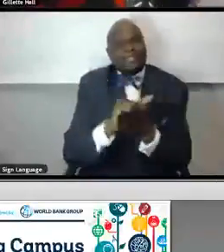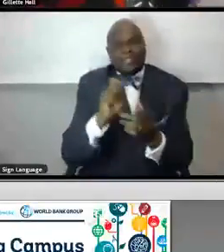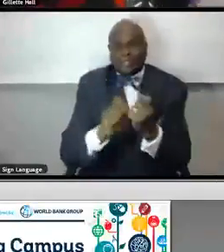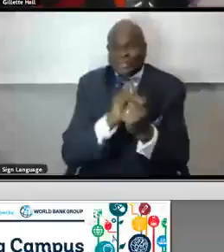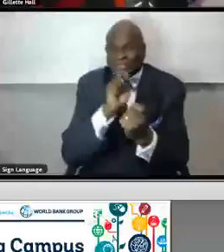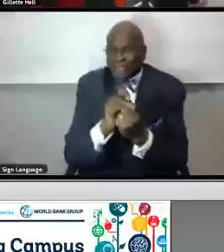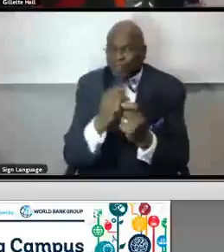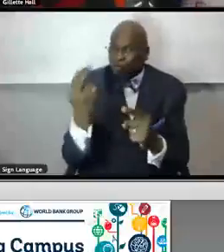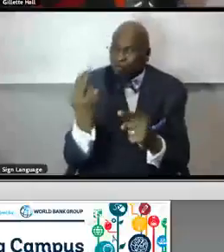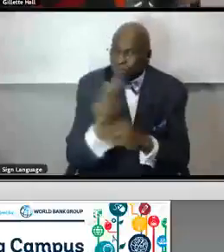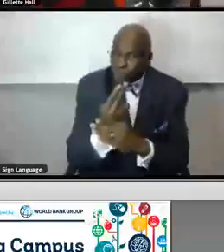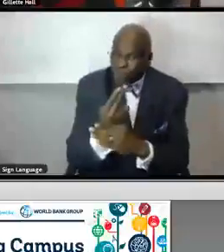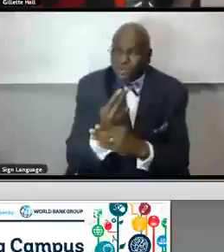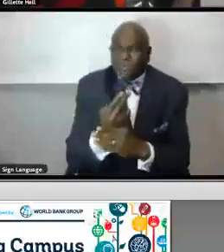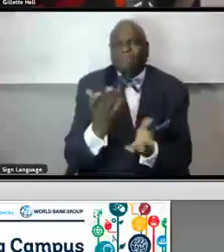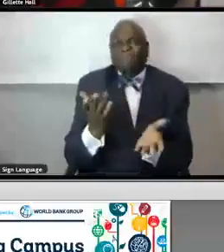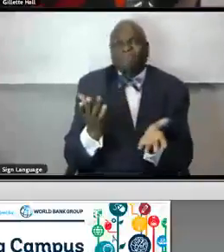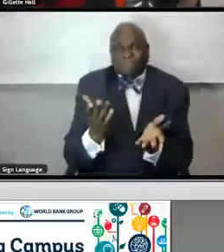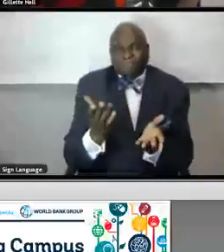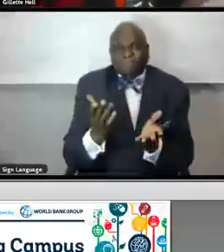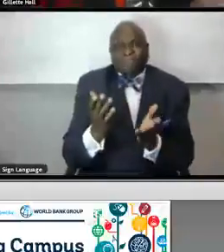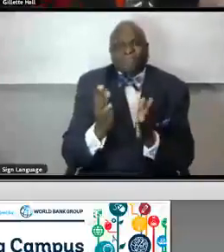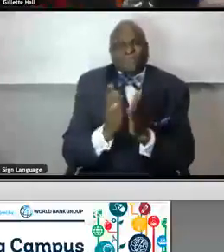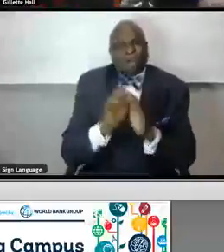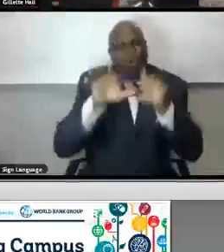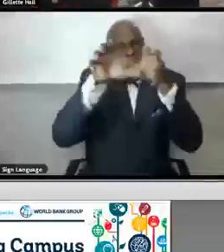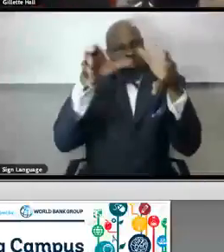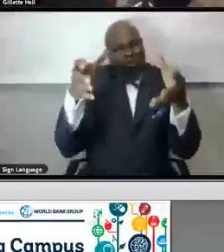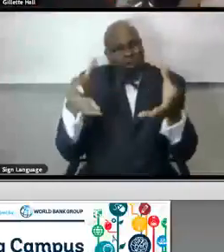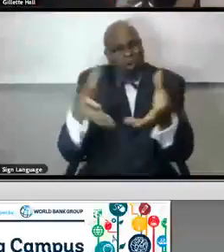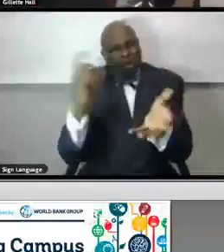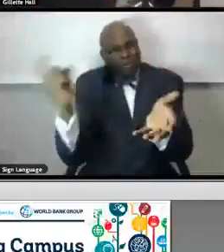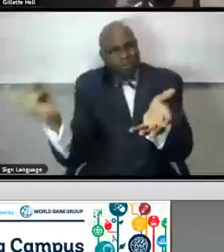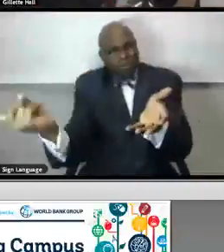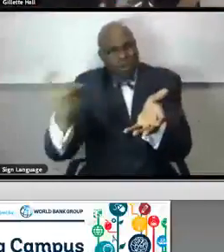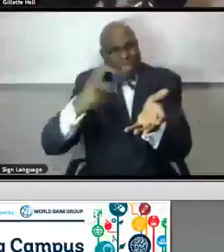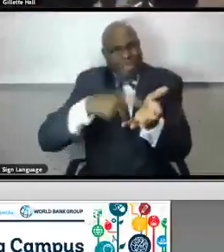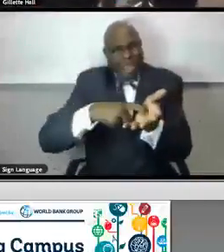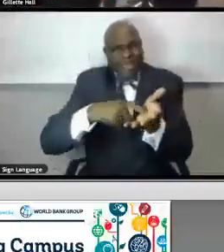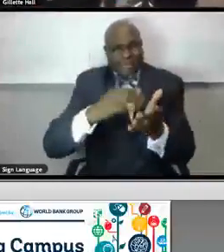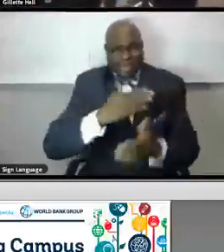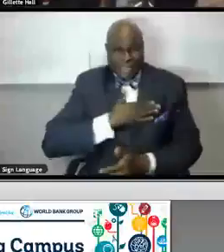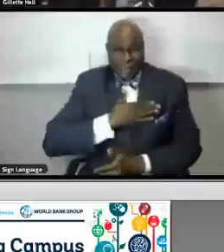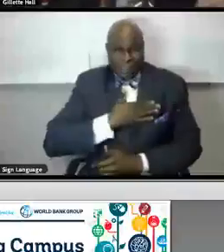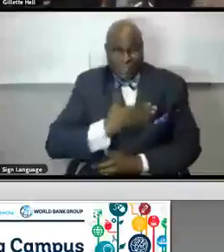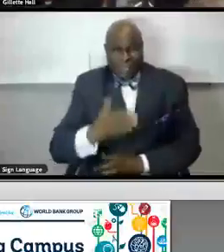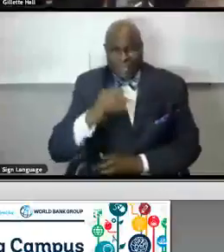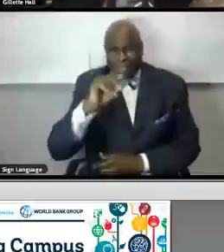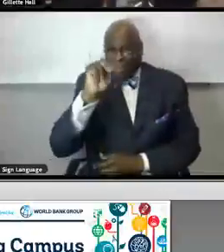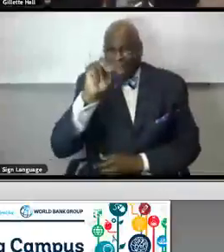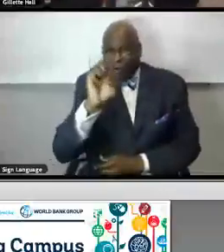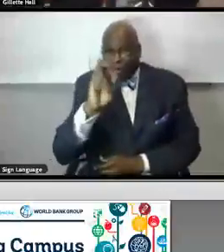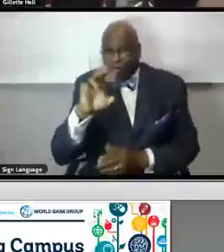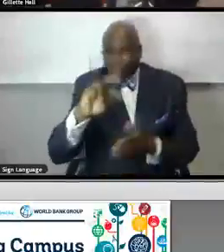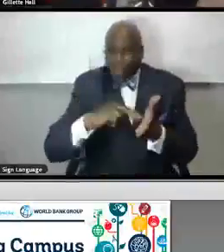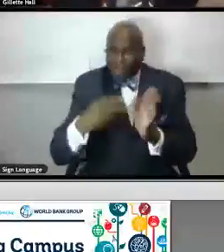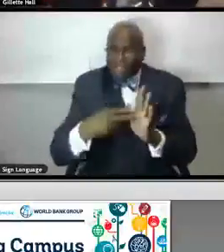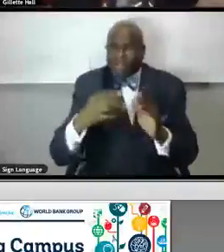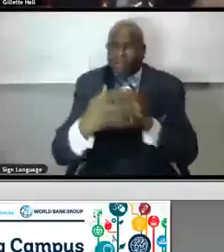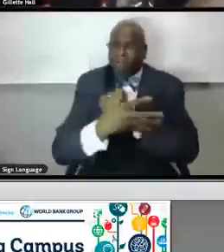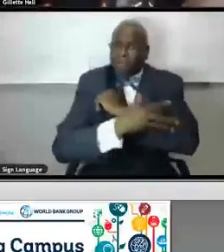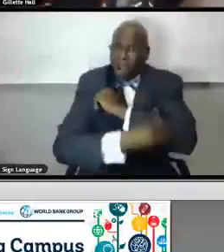precisely use a globally recognized, admittedly narrow definition of